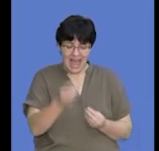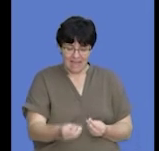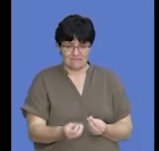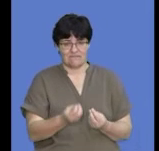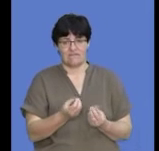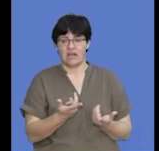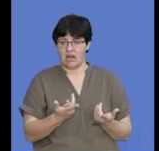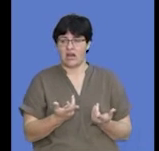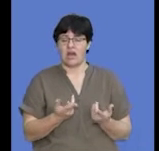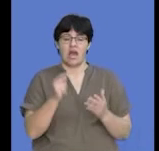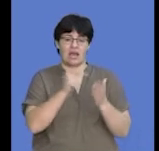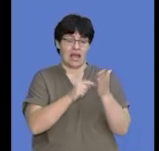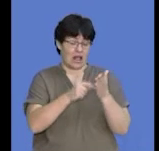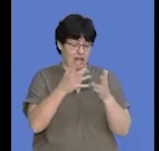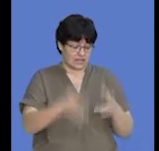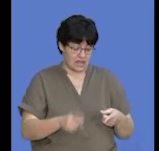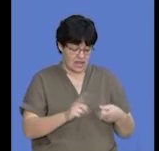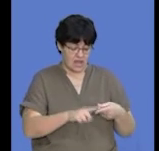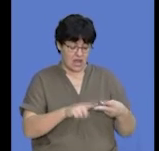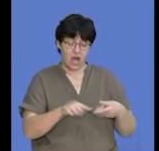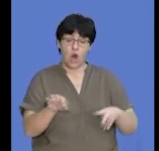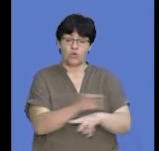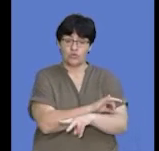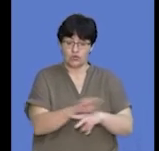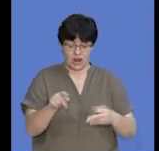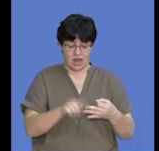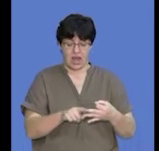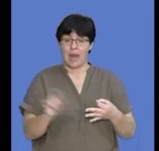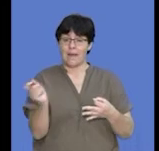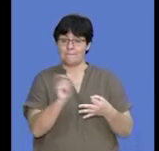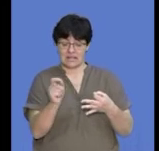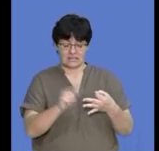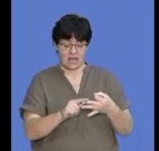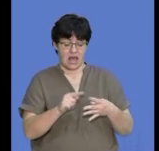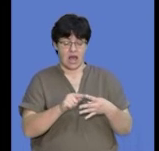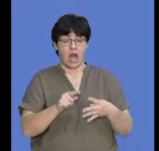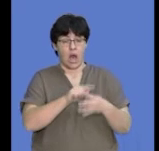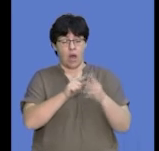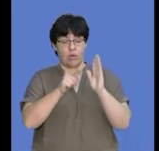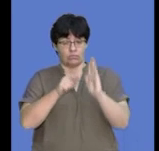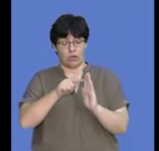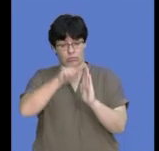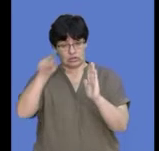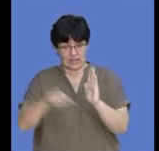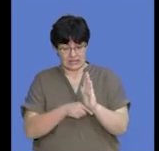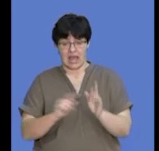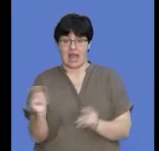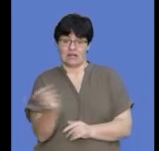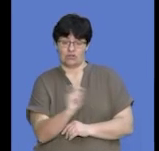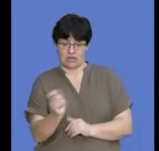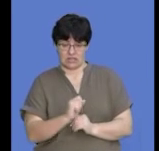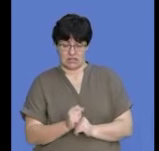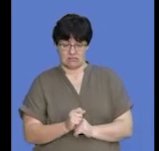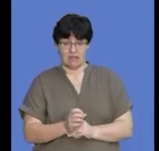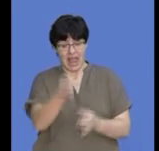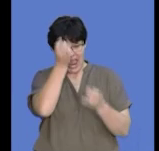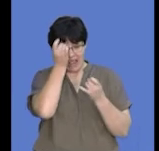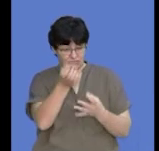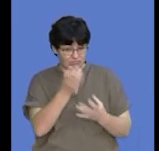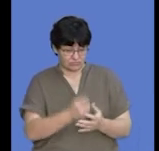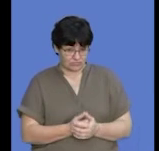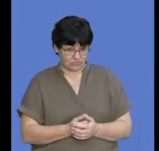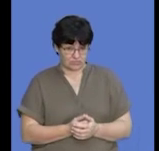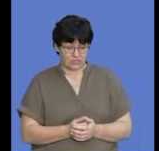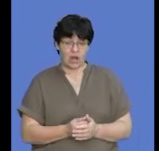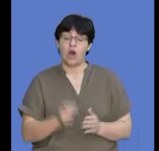a calculator, a ruler and a pencil, protractor, as well as eraser. Some tips for you: